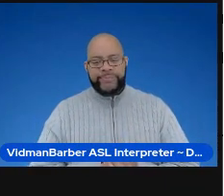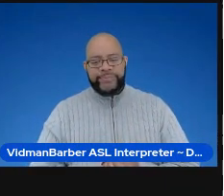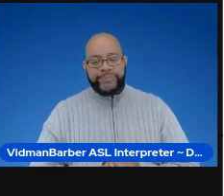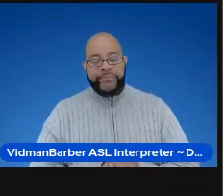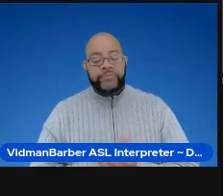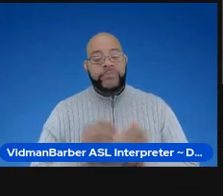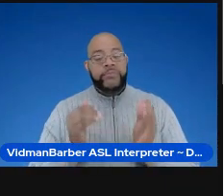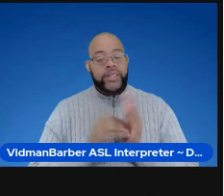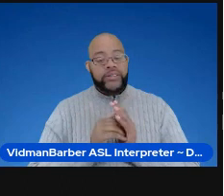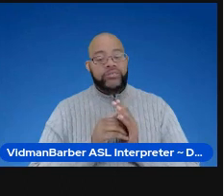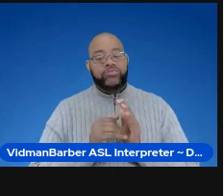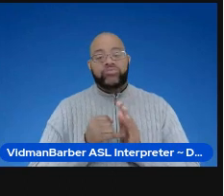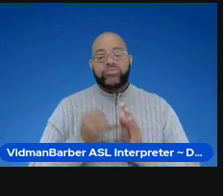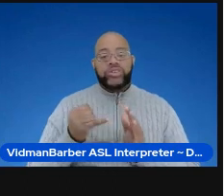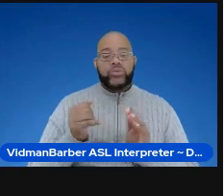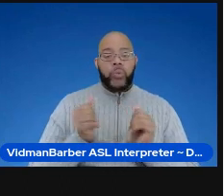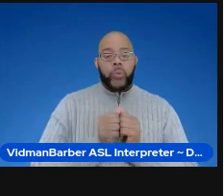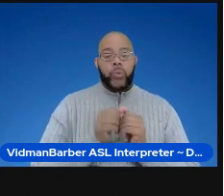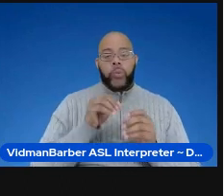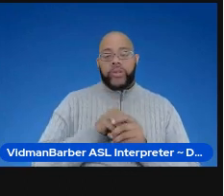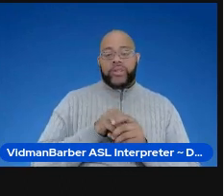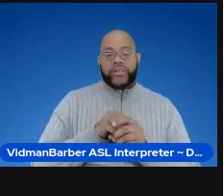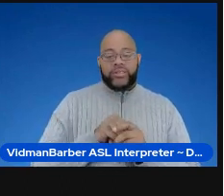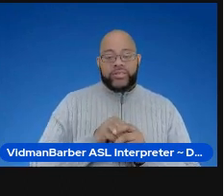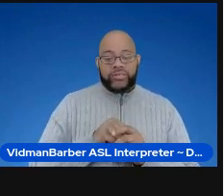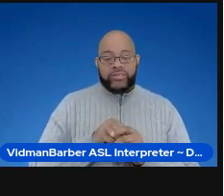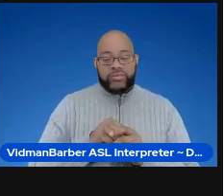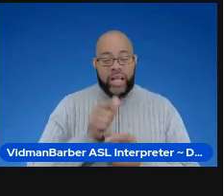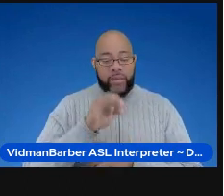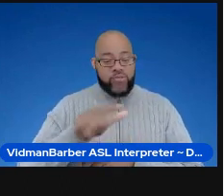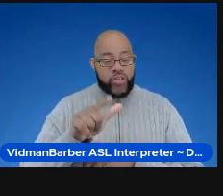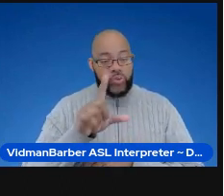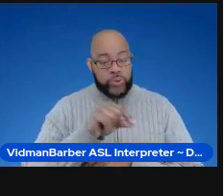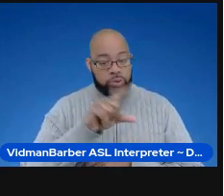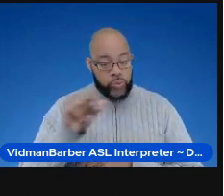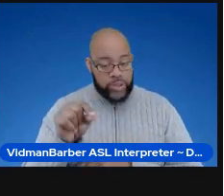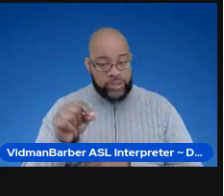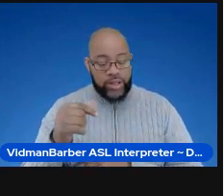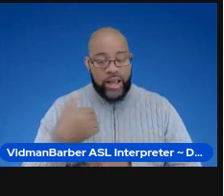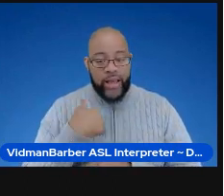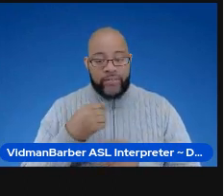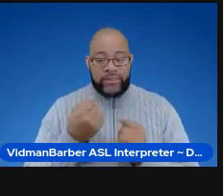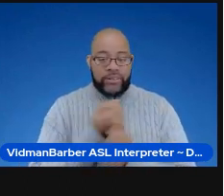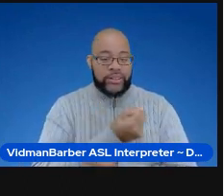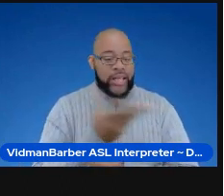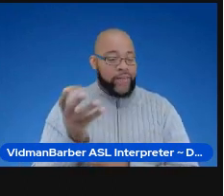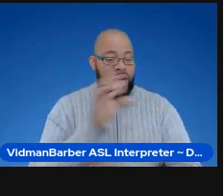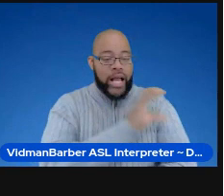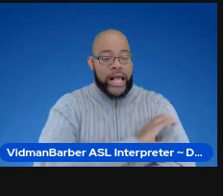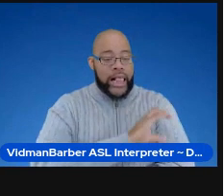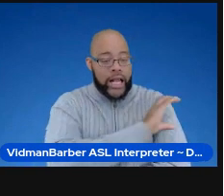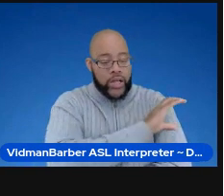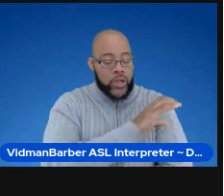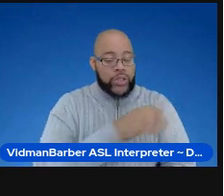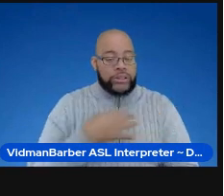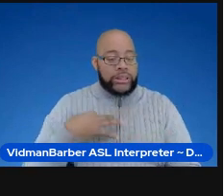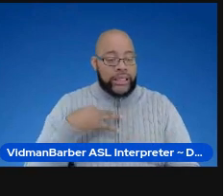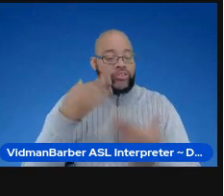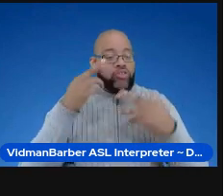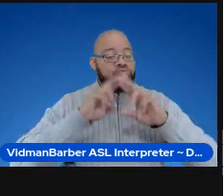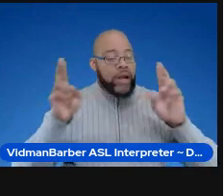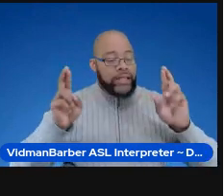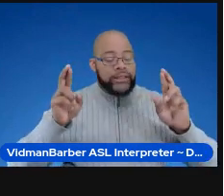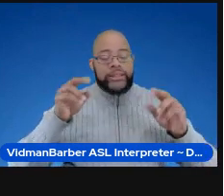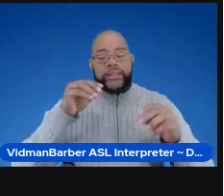Again, just within April 2020, there were a number of clinical candidates that were already in